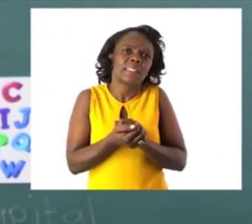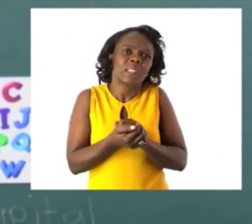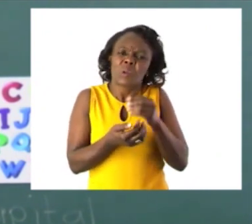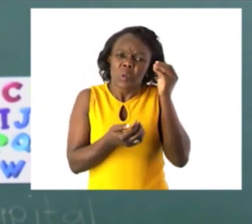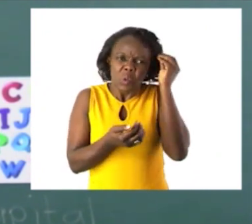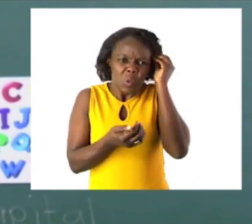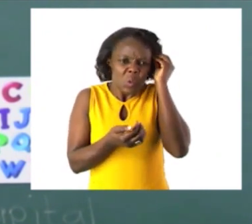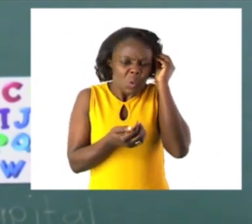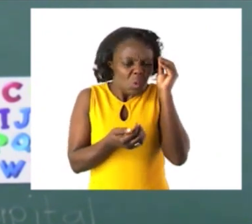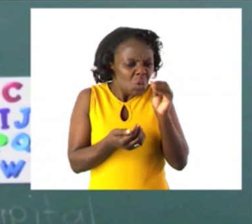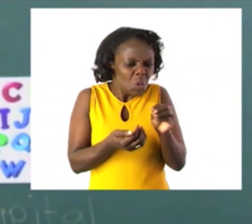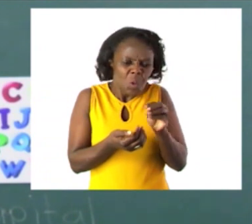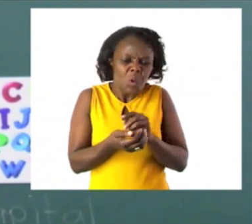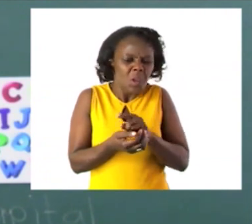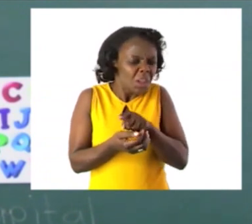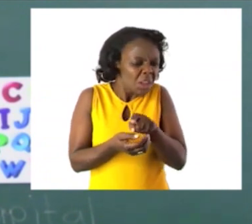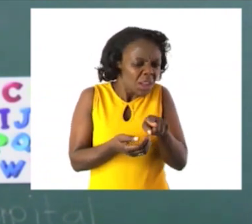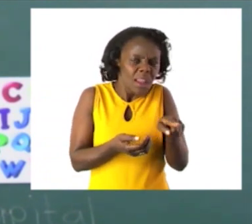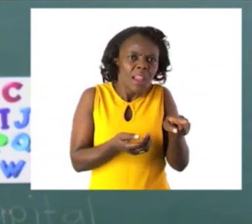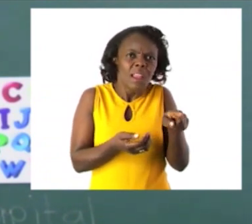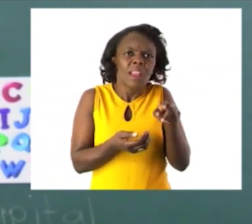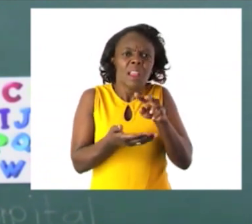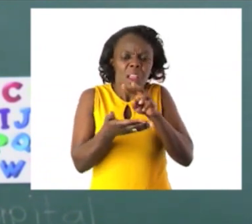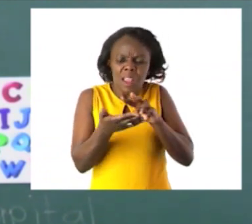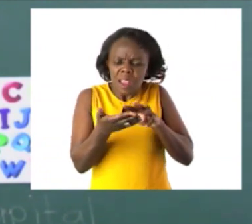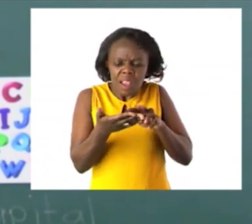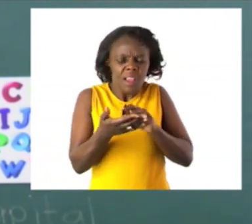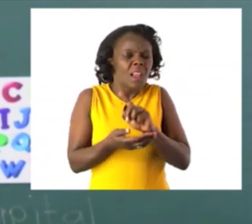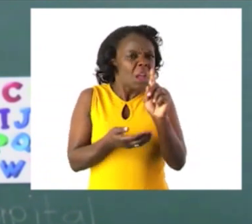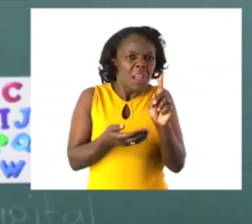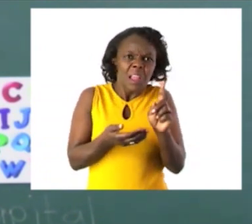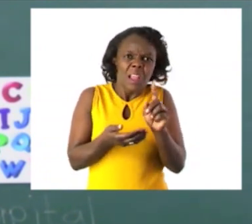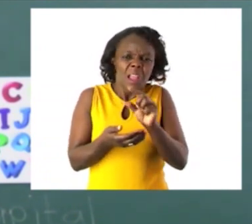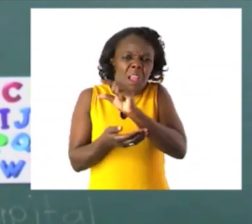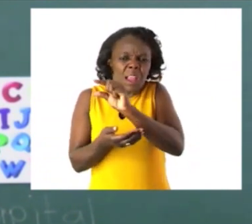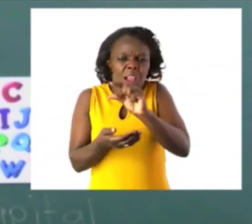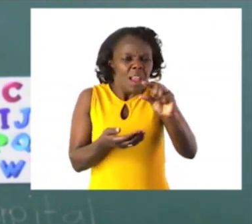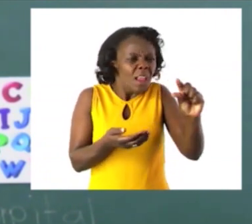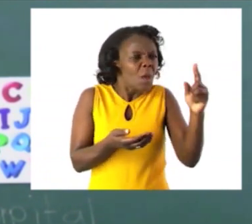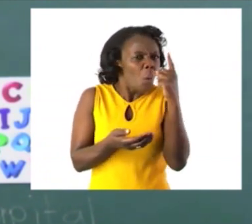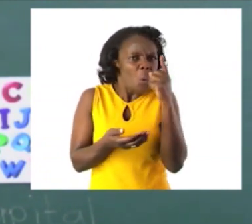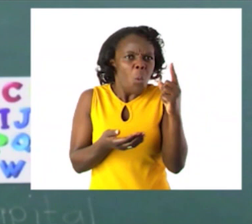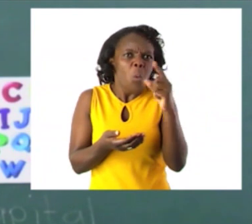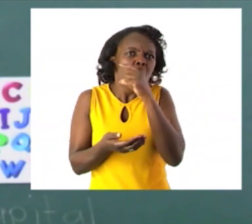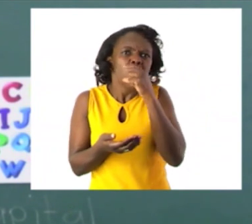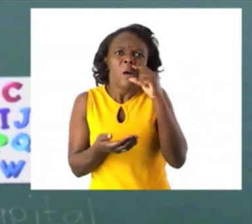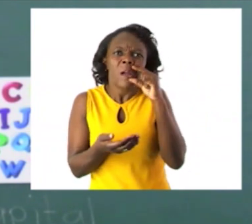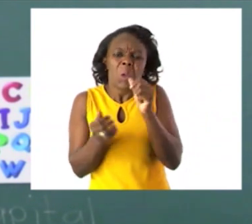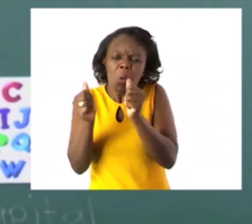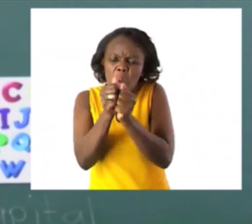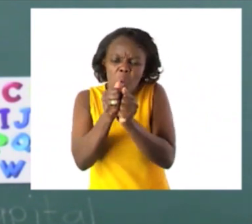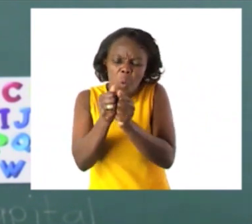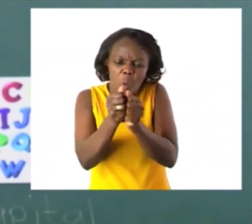whether I have written, whether this is one name, because there is nothing that shows that these